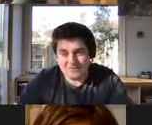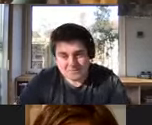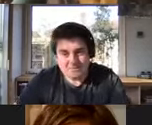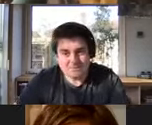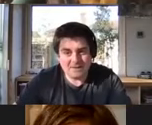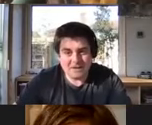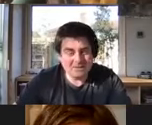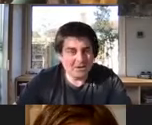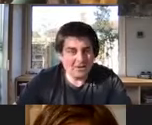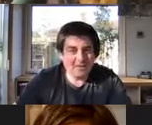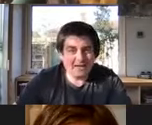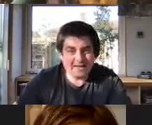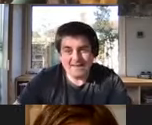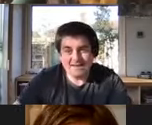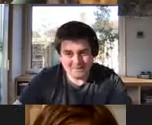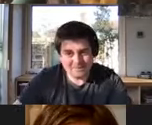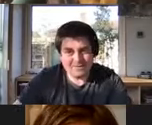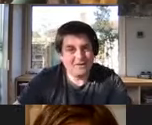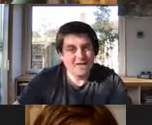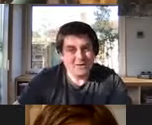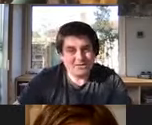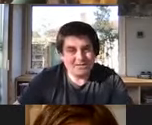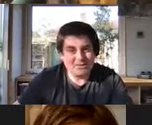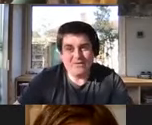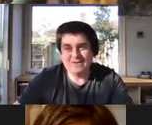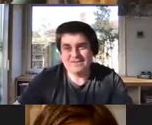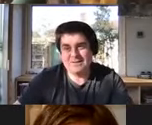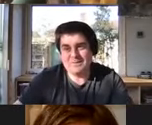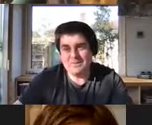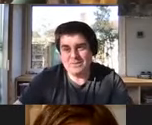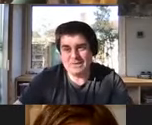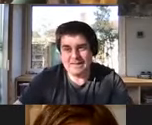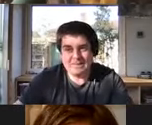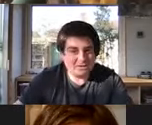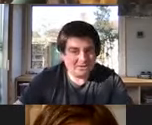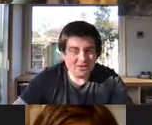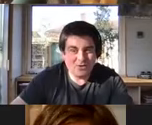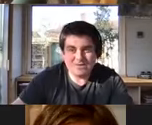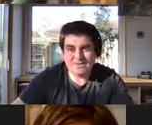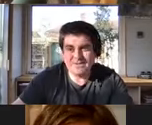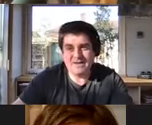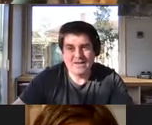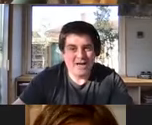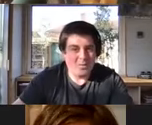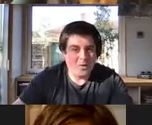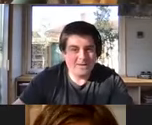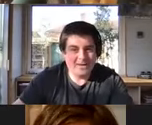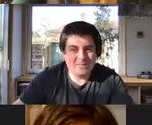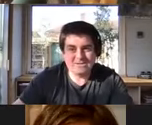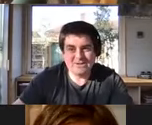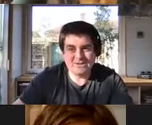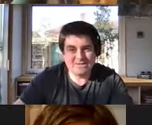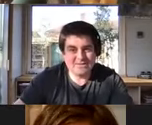of time and time again in terms of questions that we've asked to people doing their PGCE course, so that